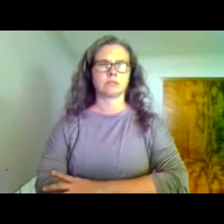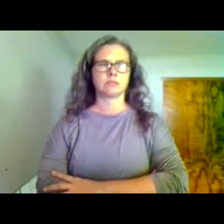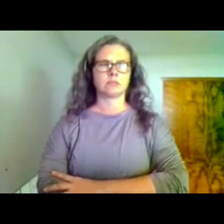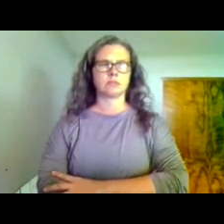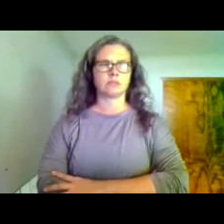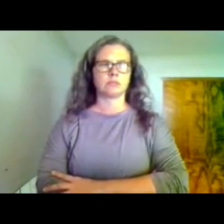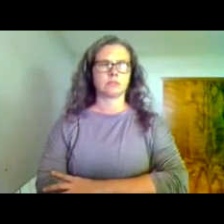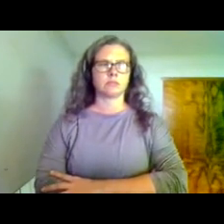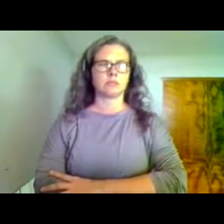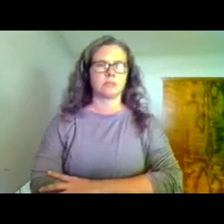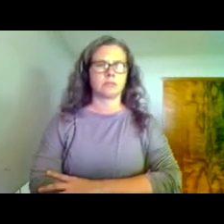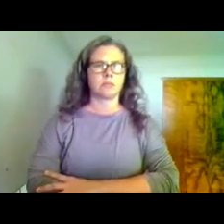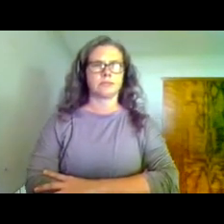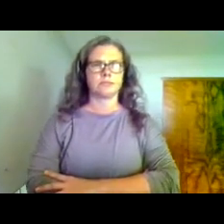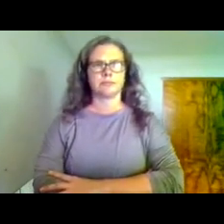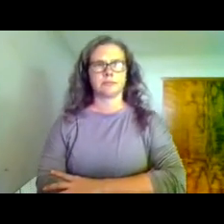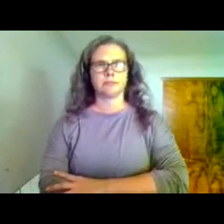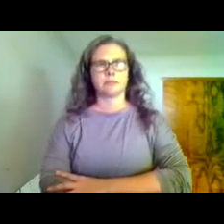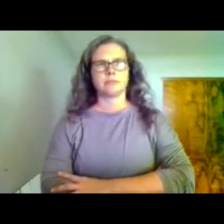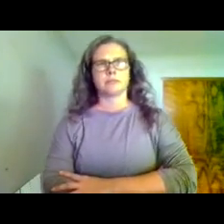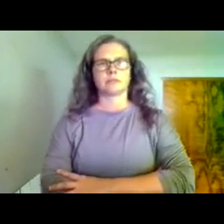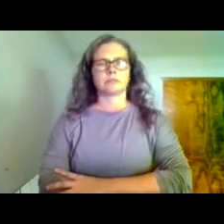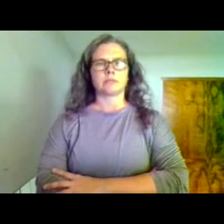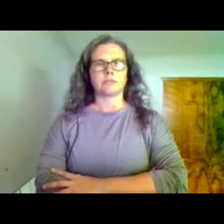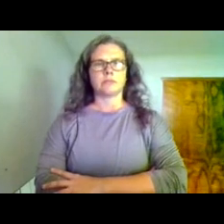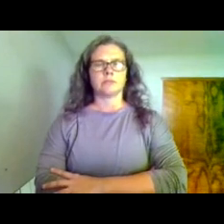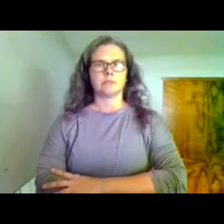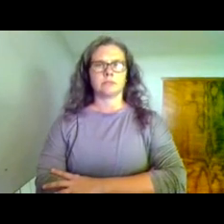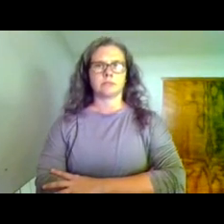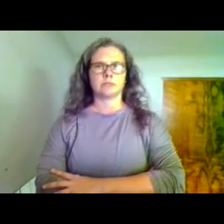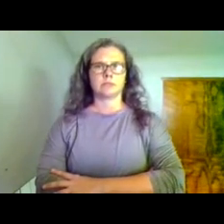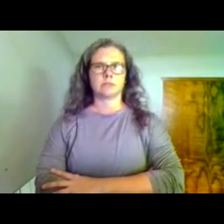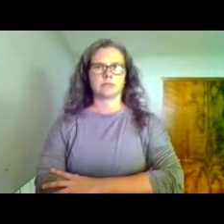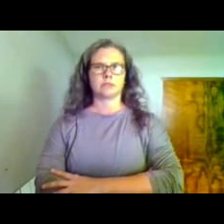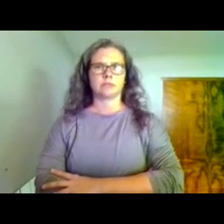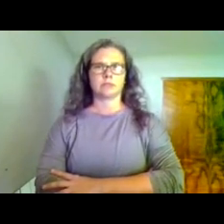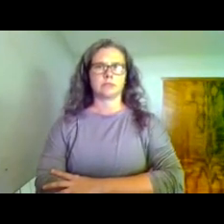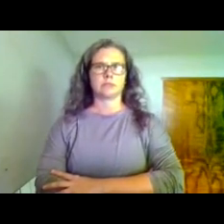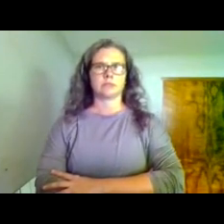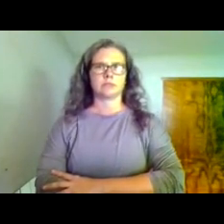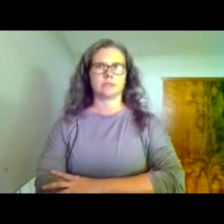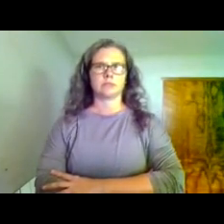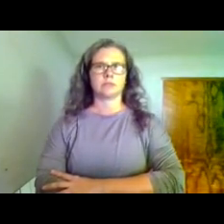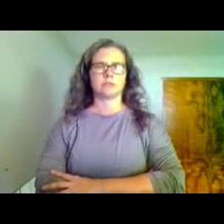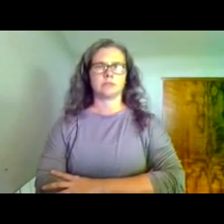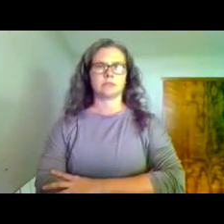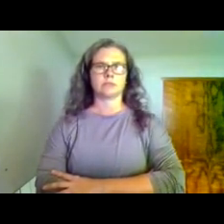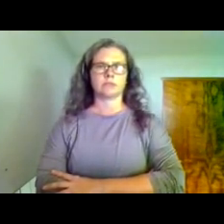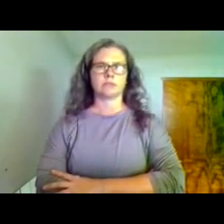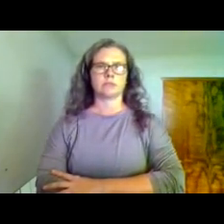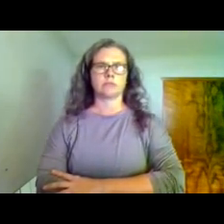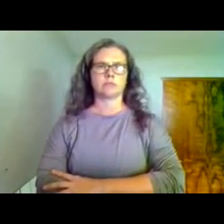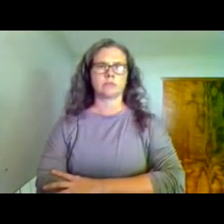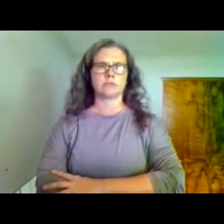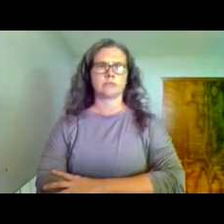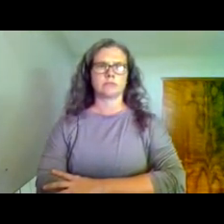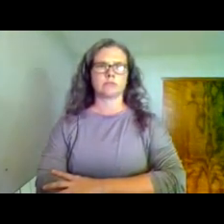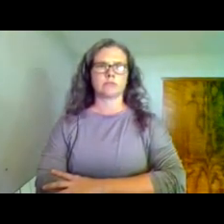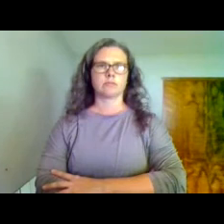meets their specification of a type C geotextile on that under their 71209 spec. Hardwood